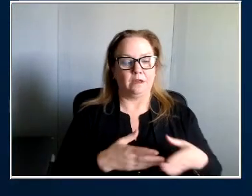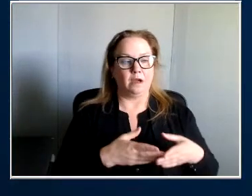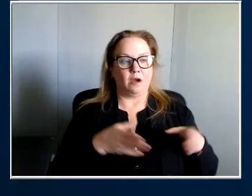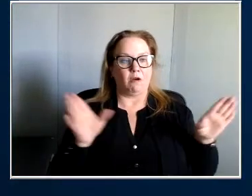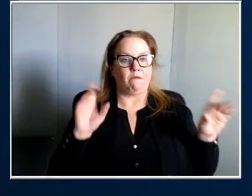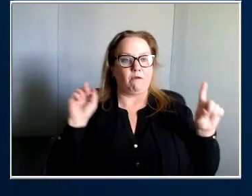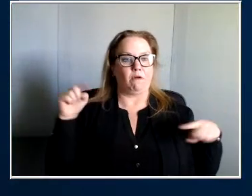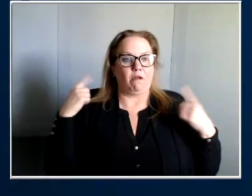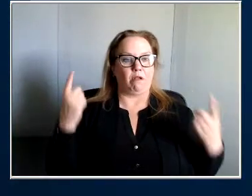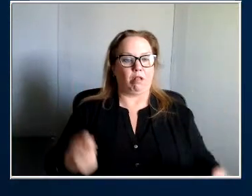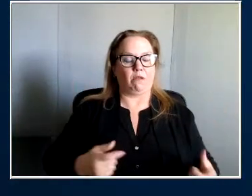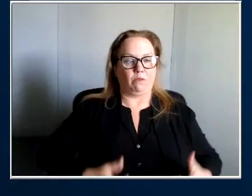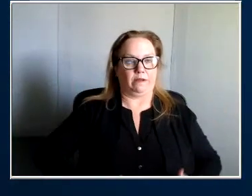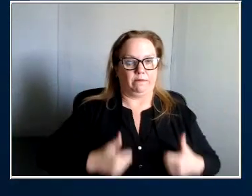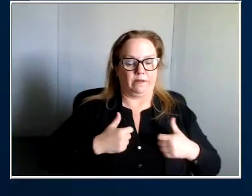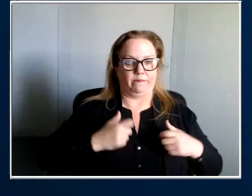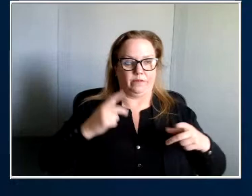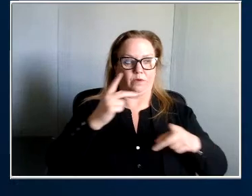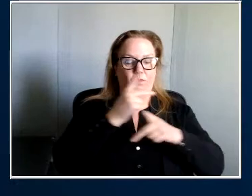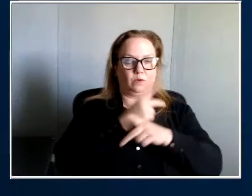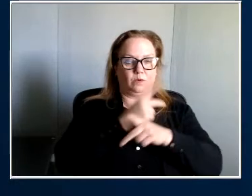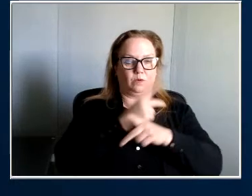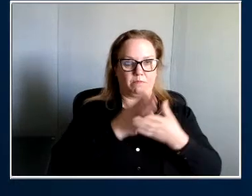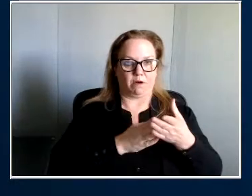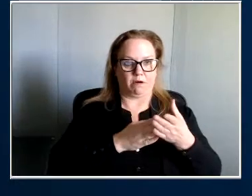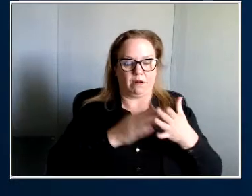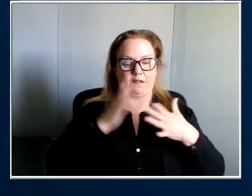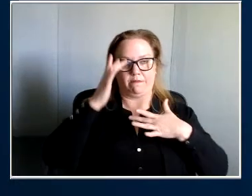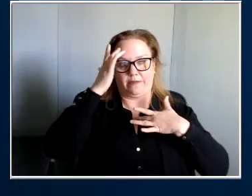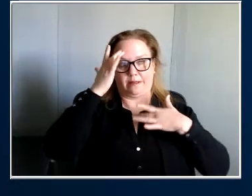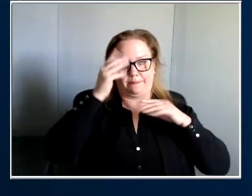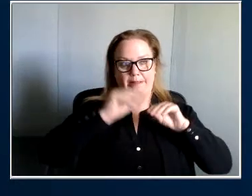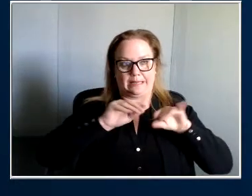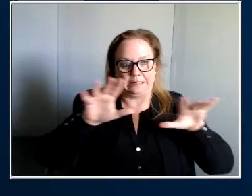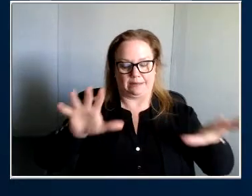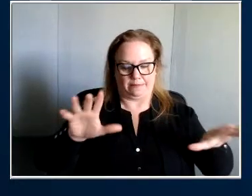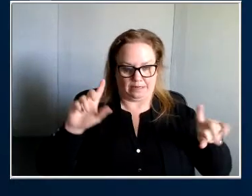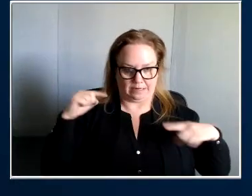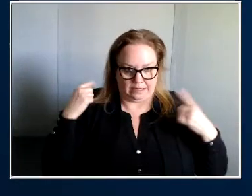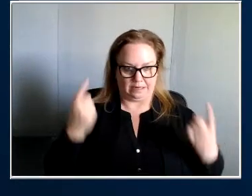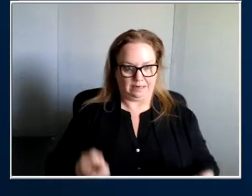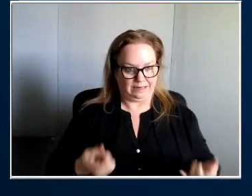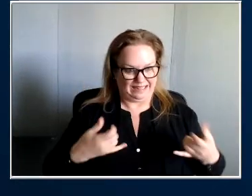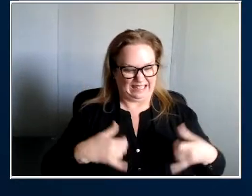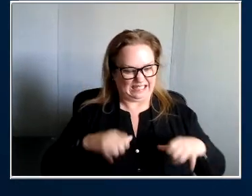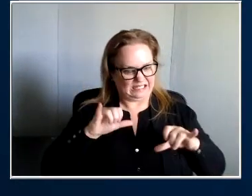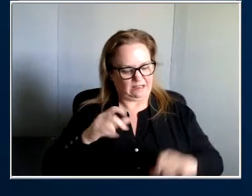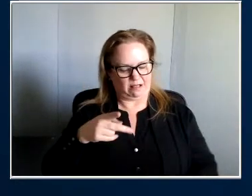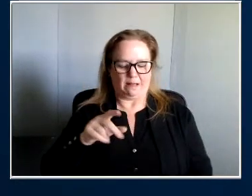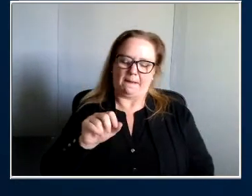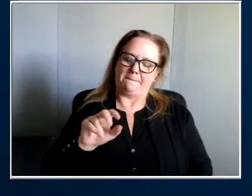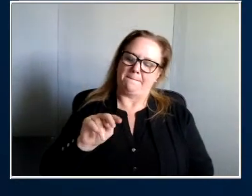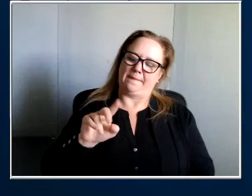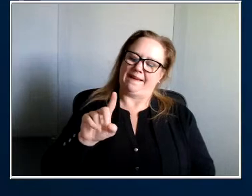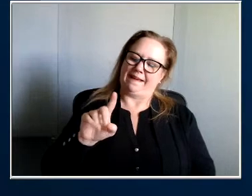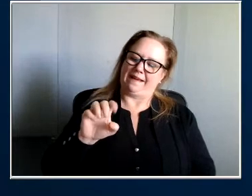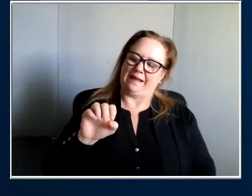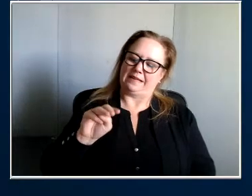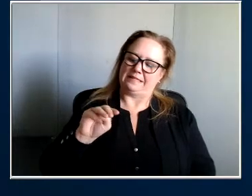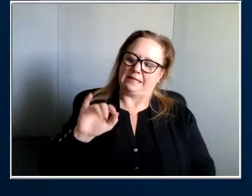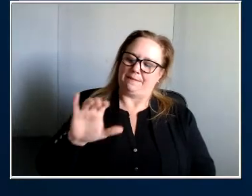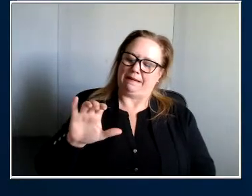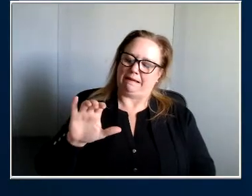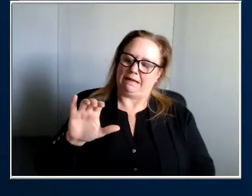through the worst portion of the pandemic. Mm-hmm. Is it still a pandemic? Is it endemic? I think those are words.